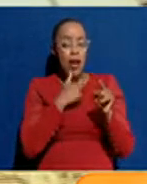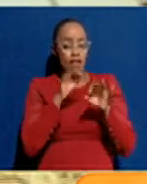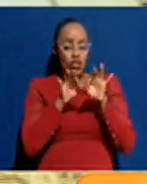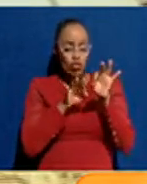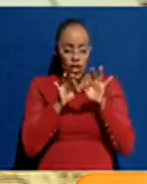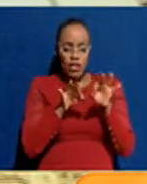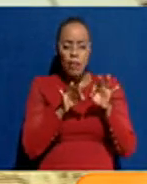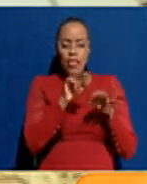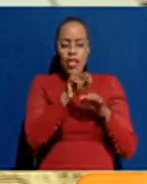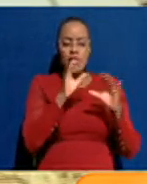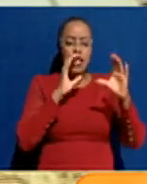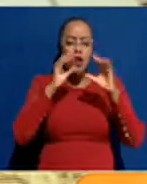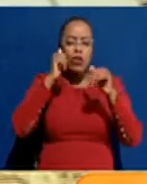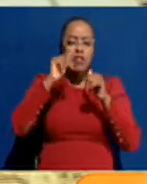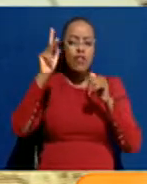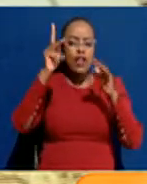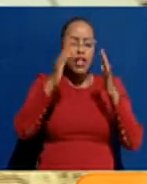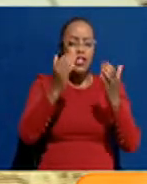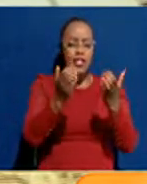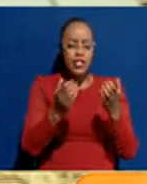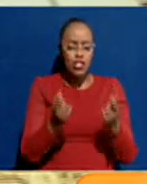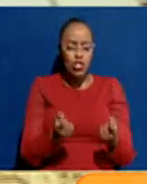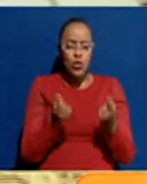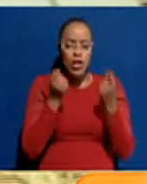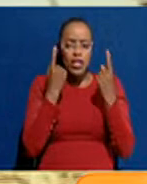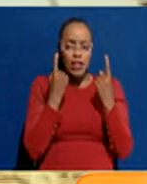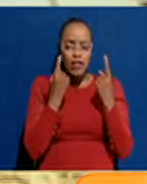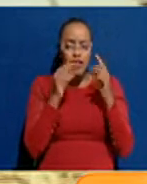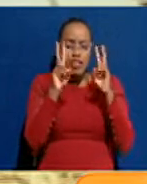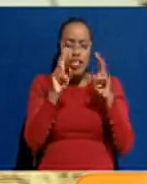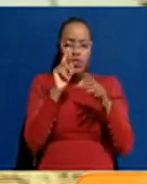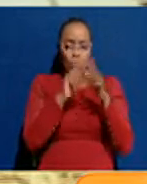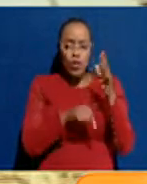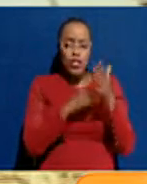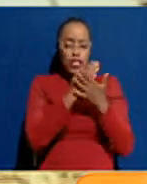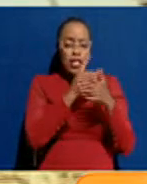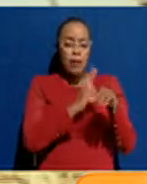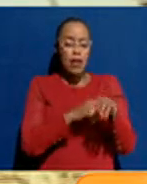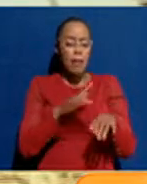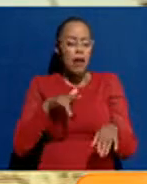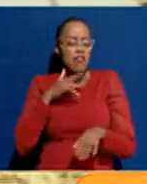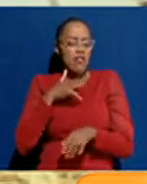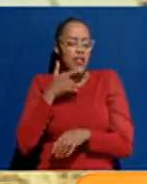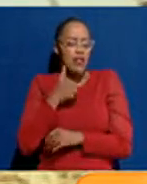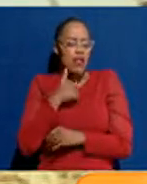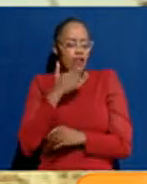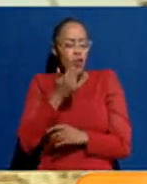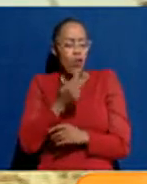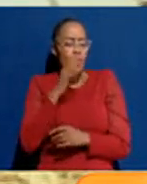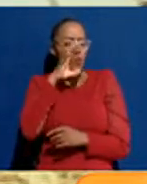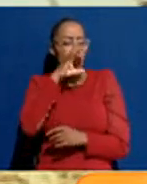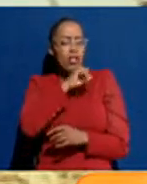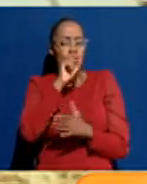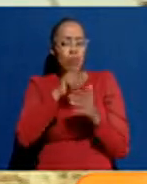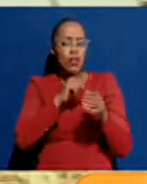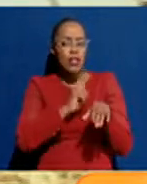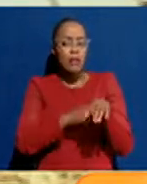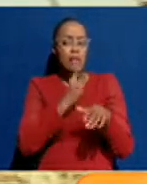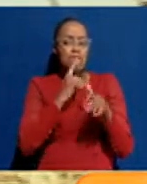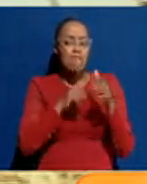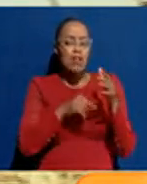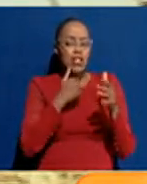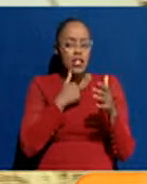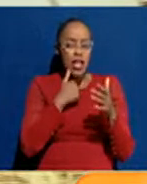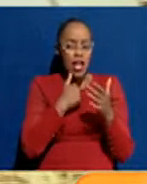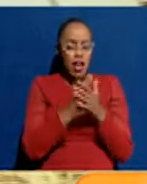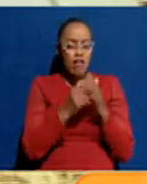that is really a conversation that Kenyans need to know, in the sense that at times there is the feeling, or there is the assumption that when we say we have an